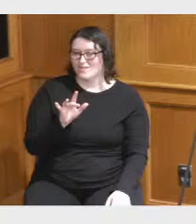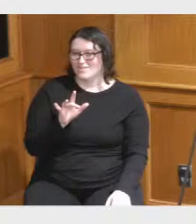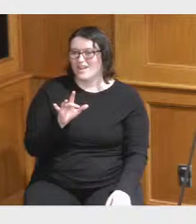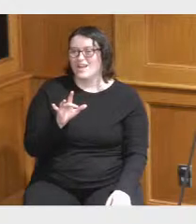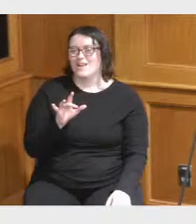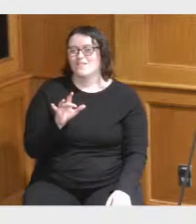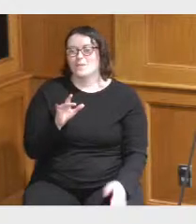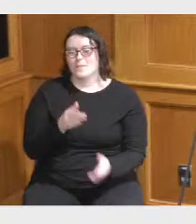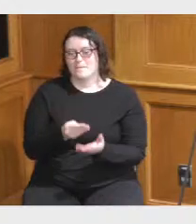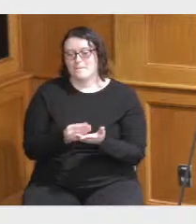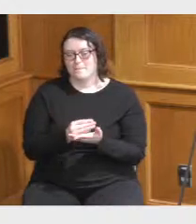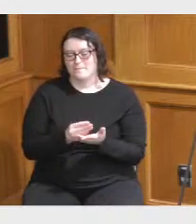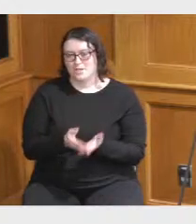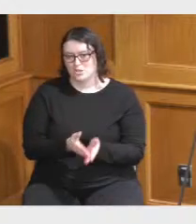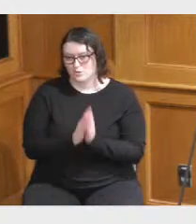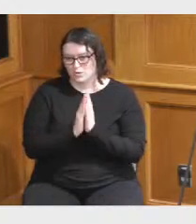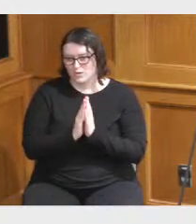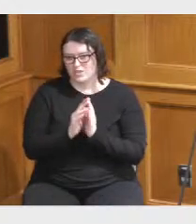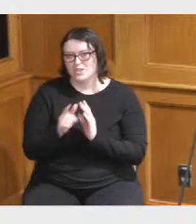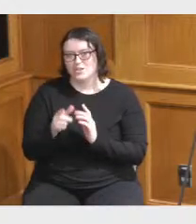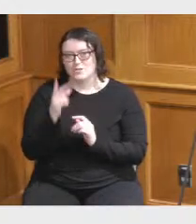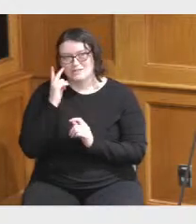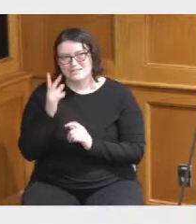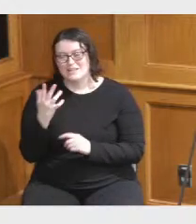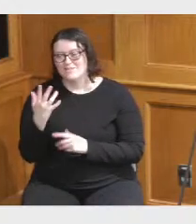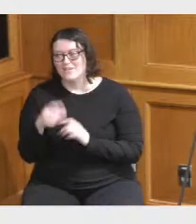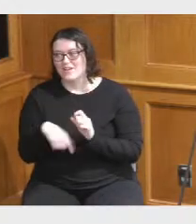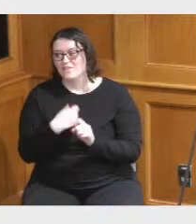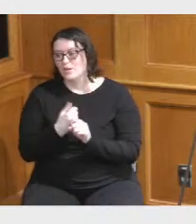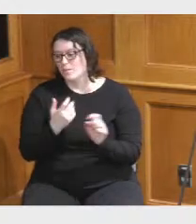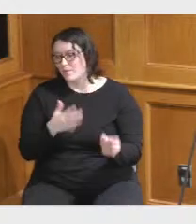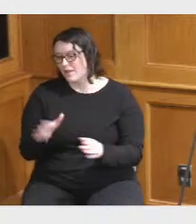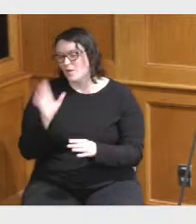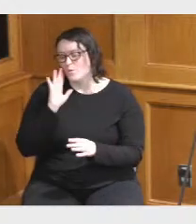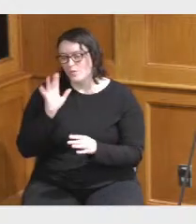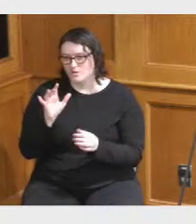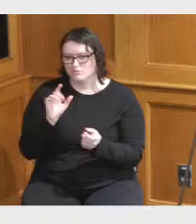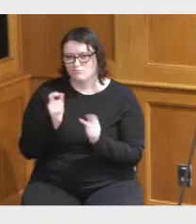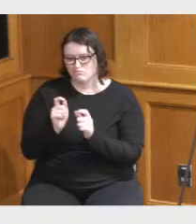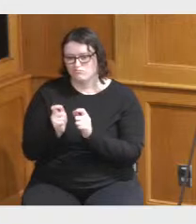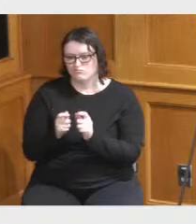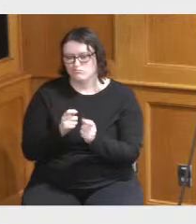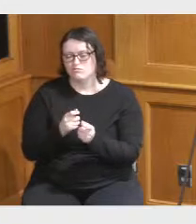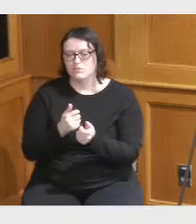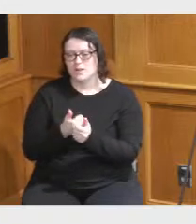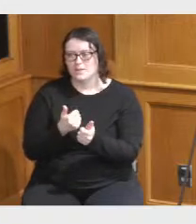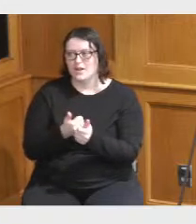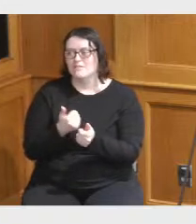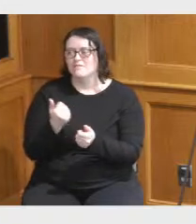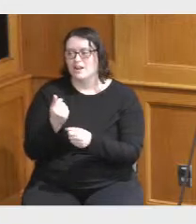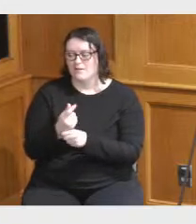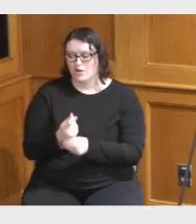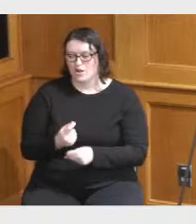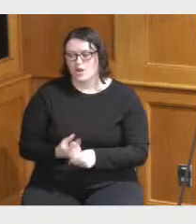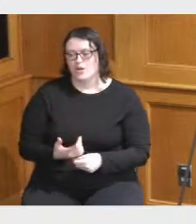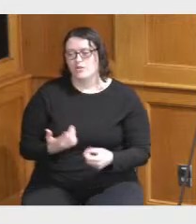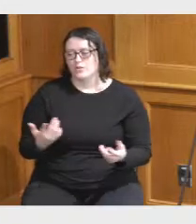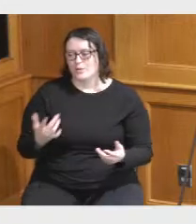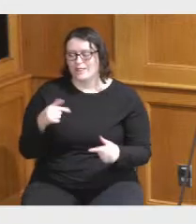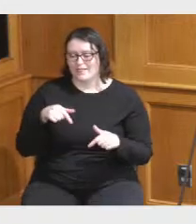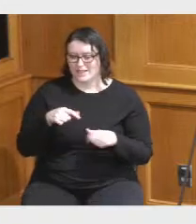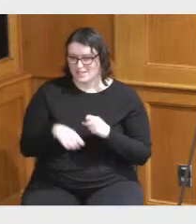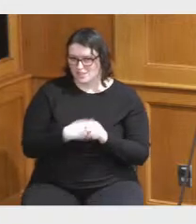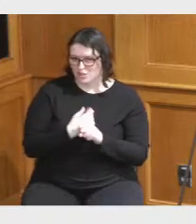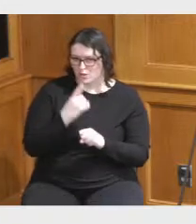request, you were also provided with our 5-year plan, which we update each year, to give you an indication of not just what this year looks